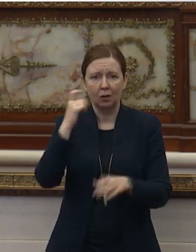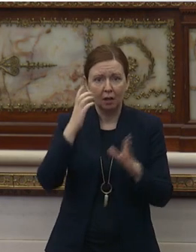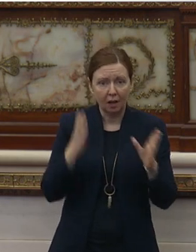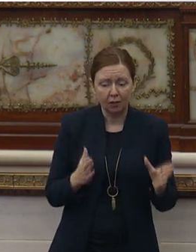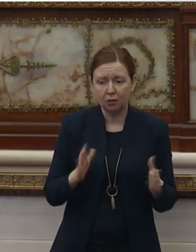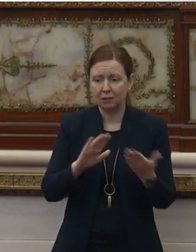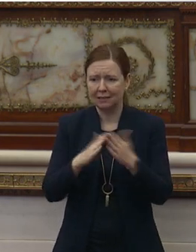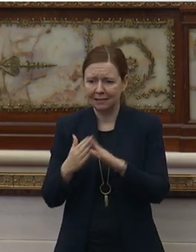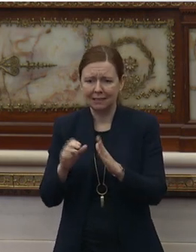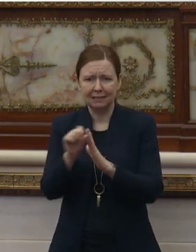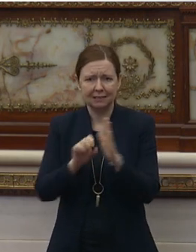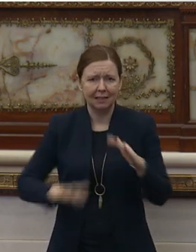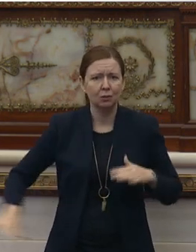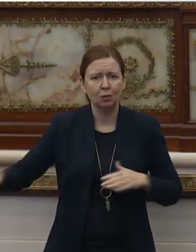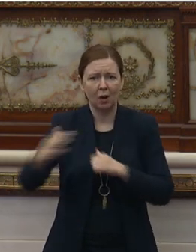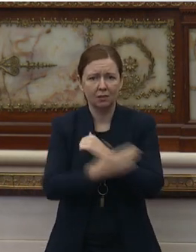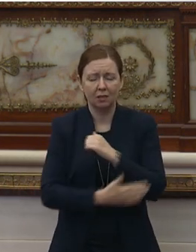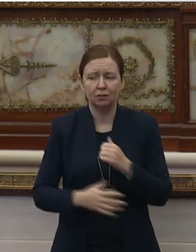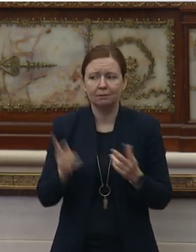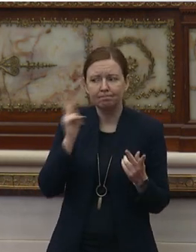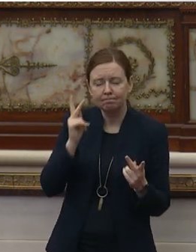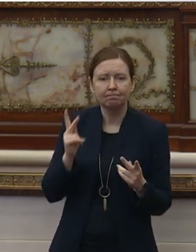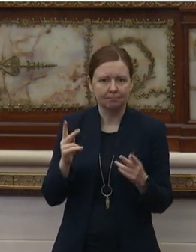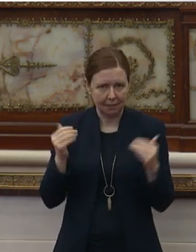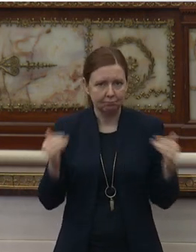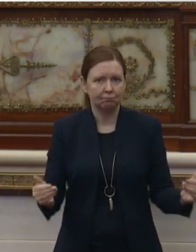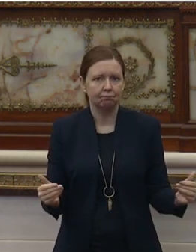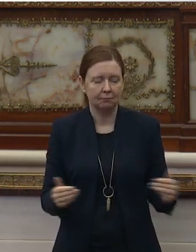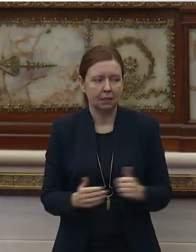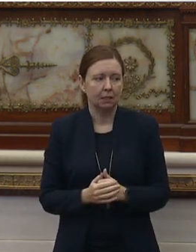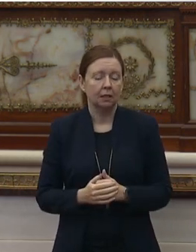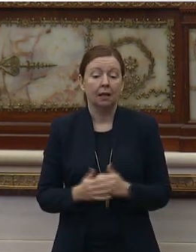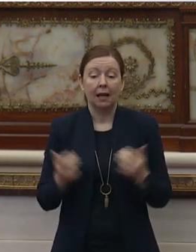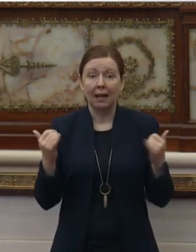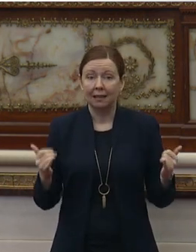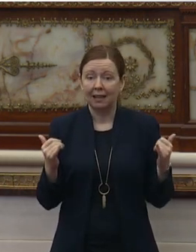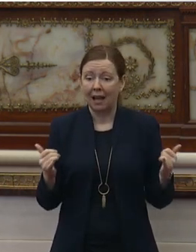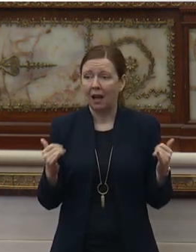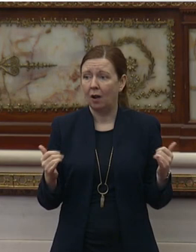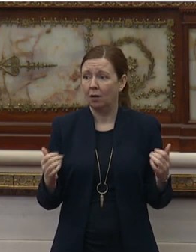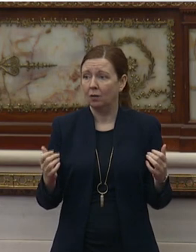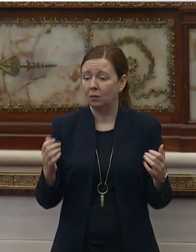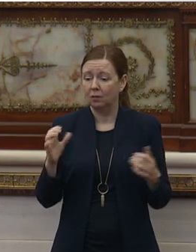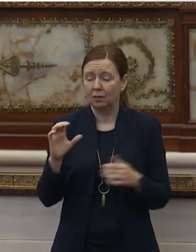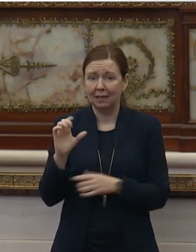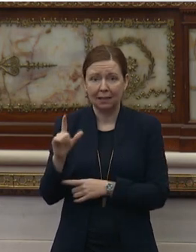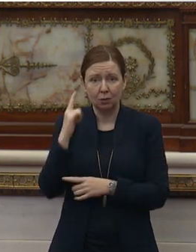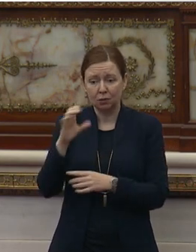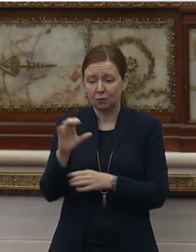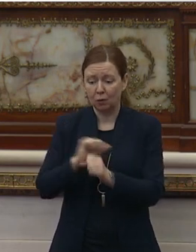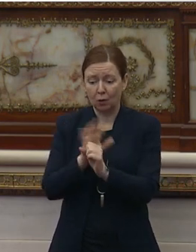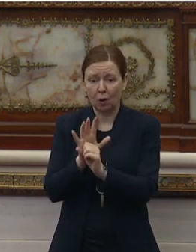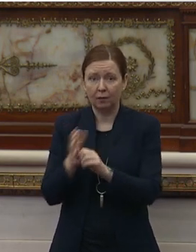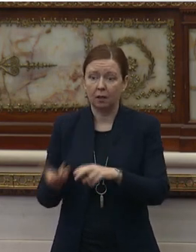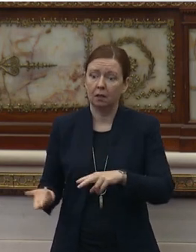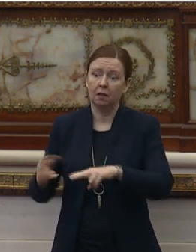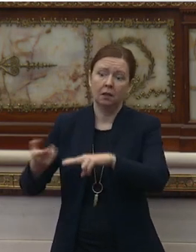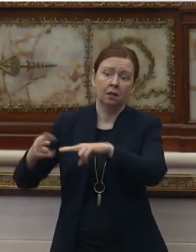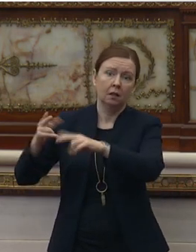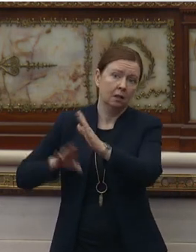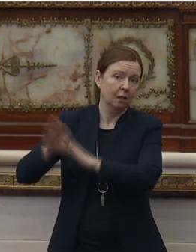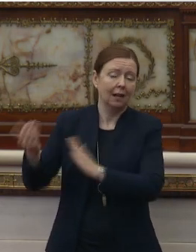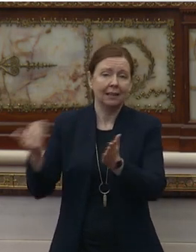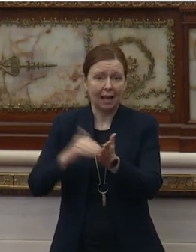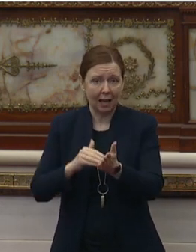as our cities and states across the country picked up the call. And now caseloads for COVID are hitting another high.